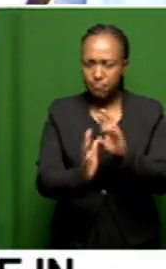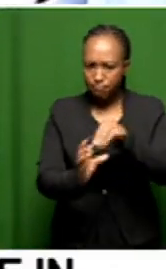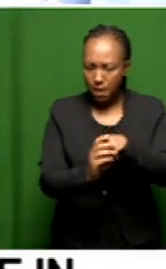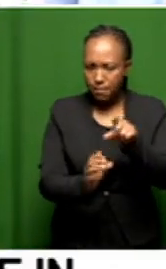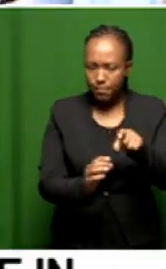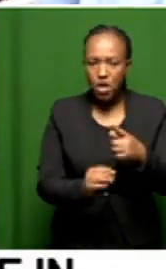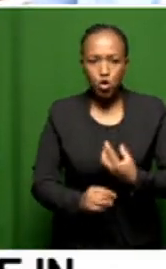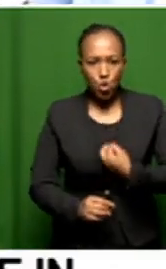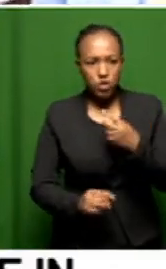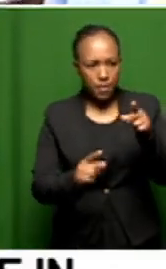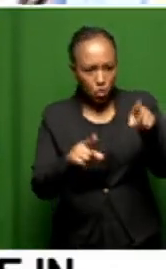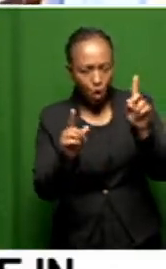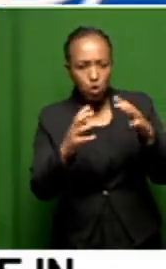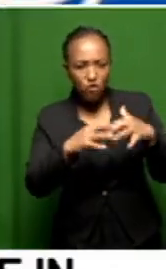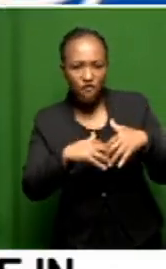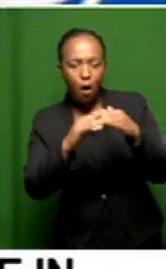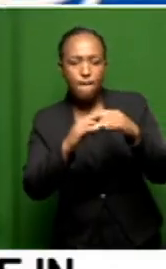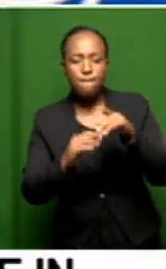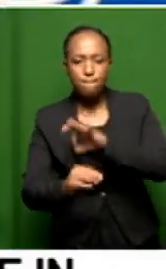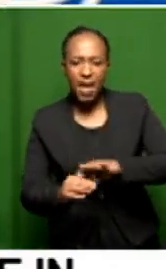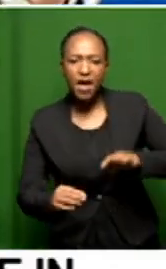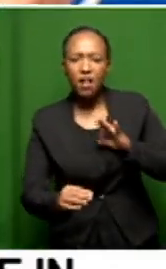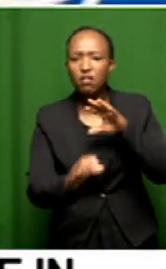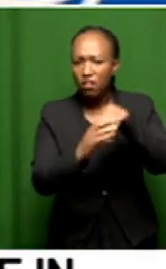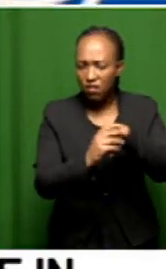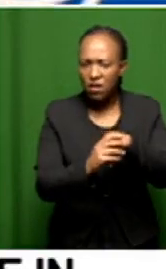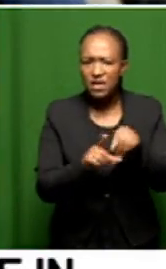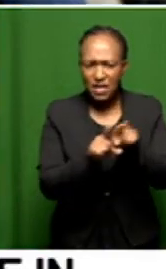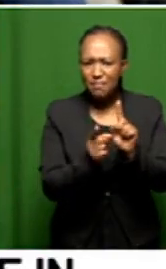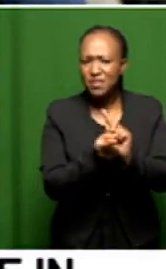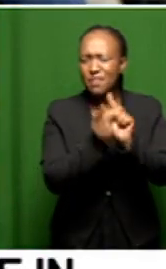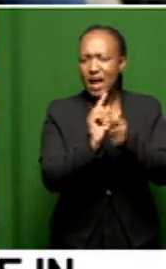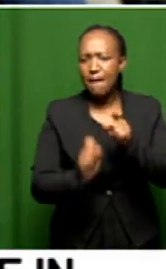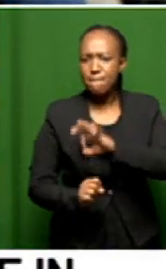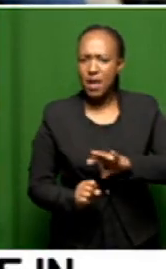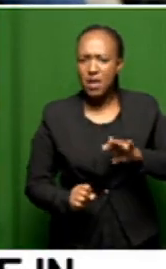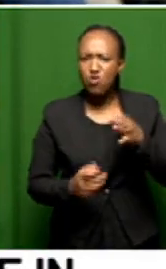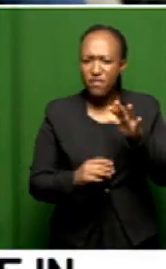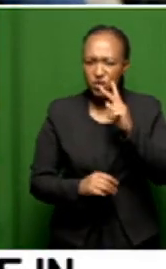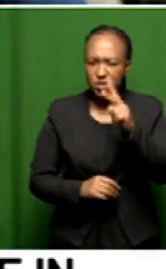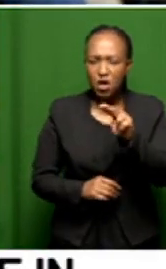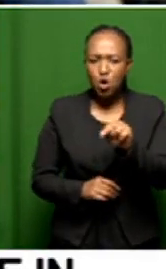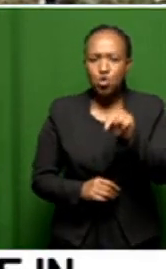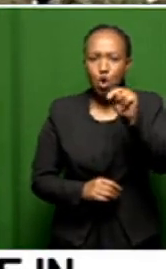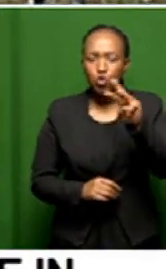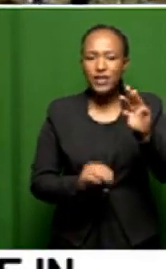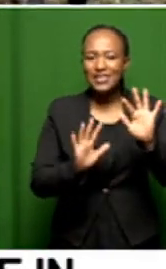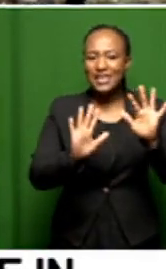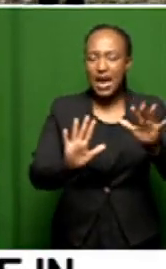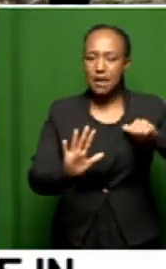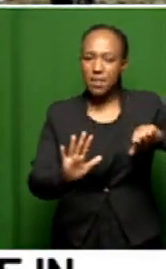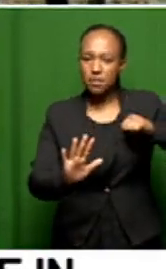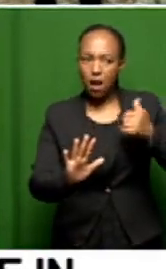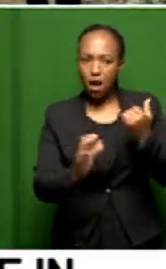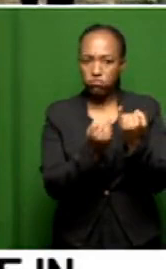must go on and form part of the mayoral committees, become mayors, like what we have seen probably in the Northwest, where 10 municipalities are